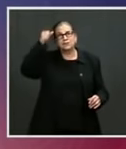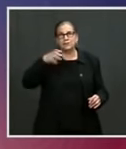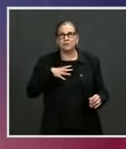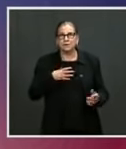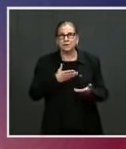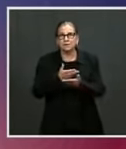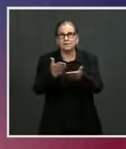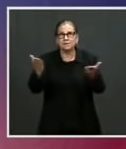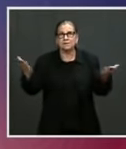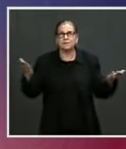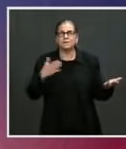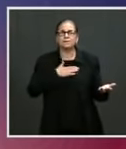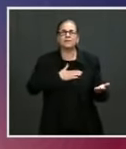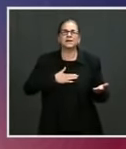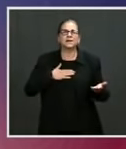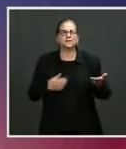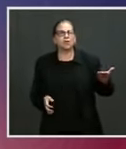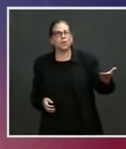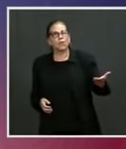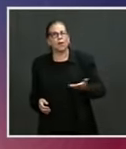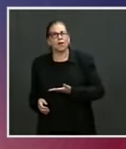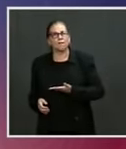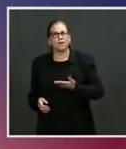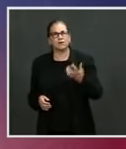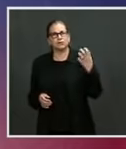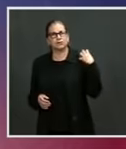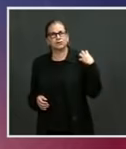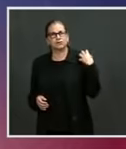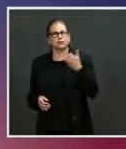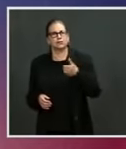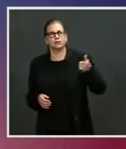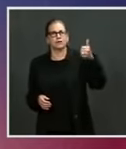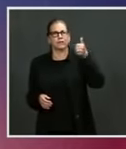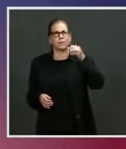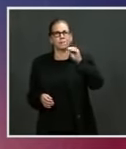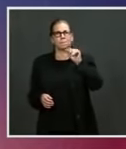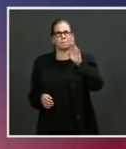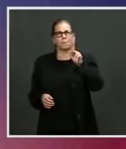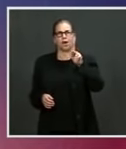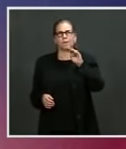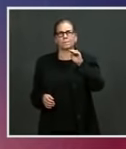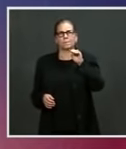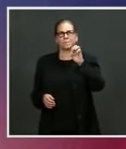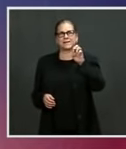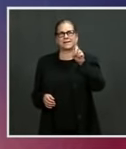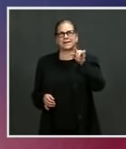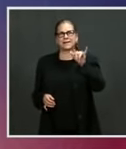please welcome General Mark A. Milley, the Chairman of the Joint Chiefs of Staff.